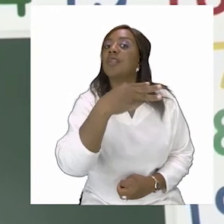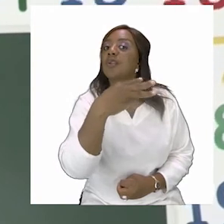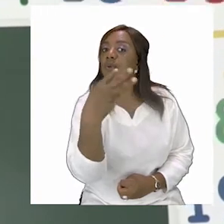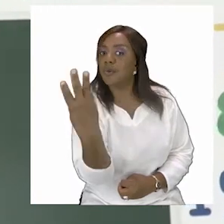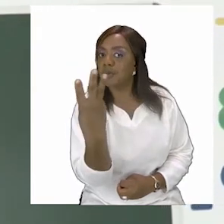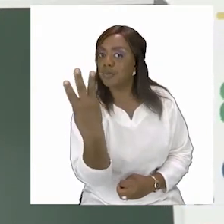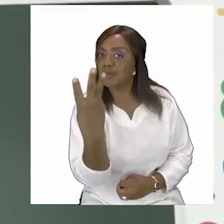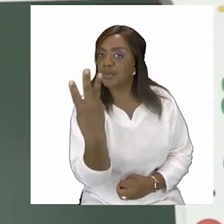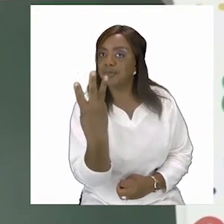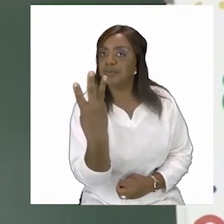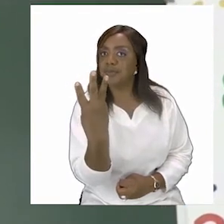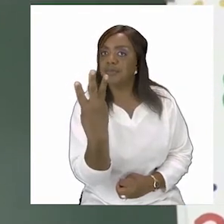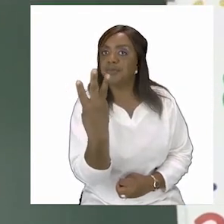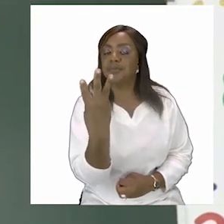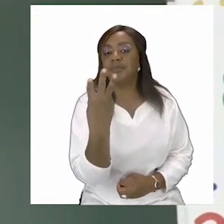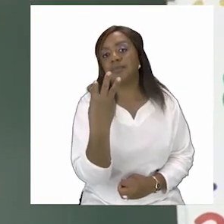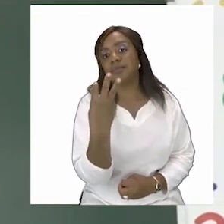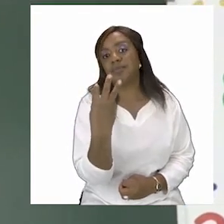Wednesday,